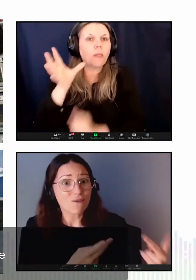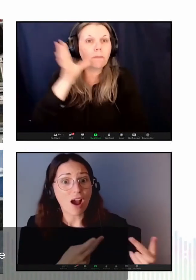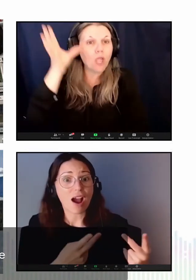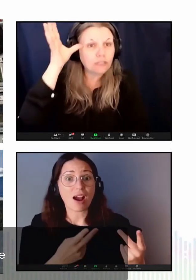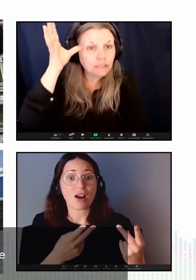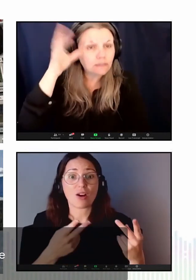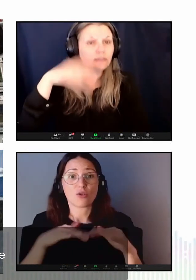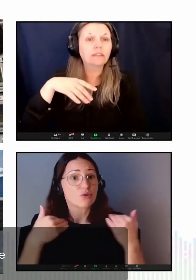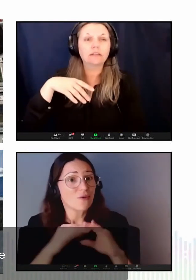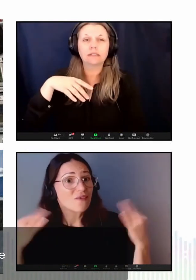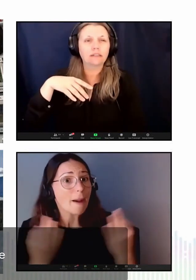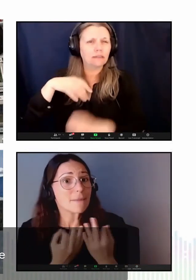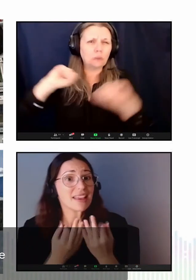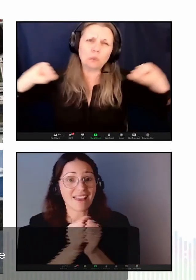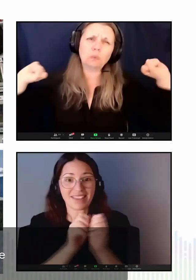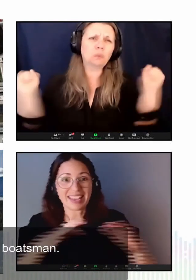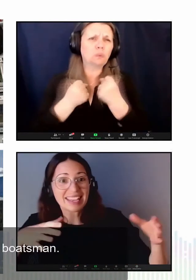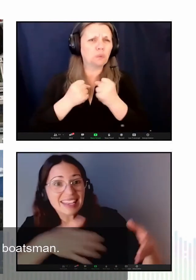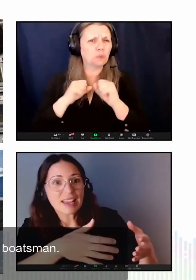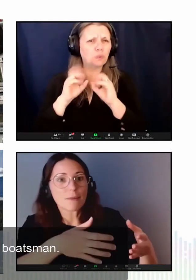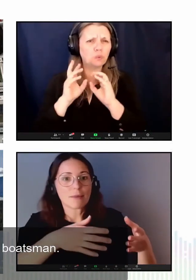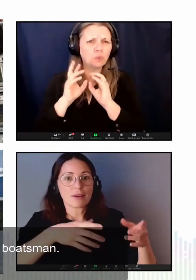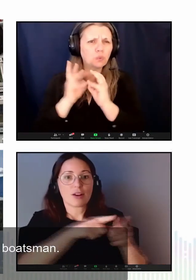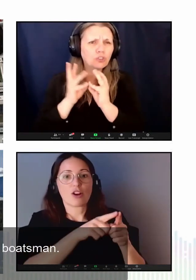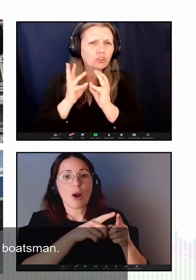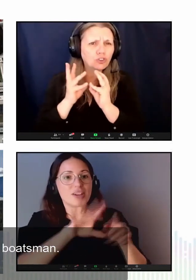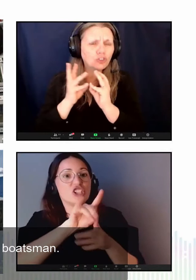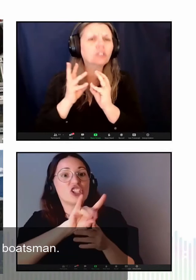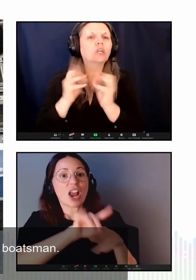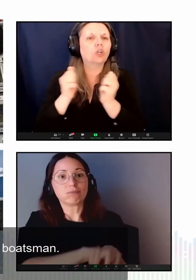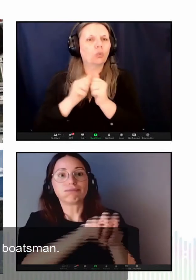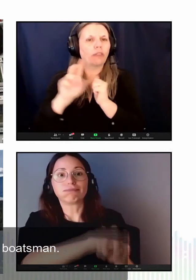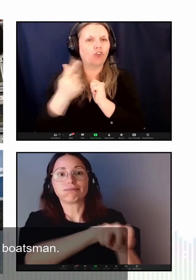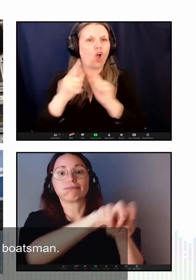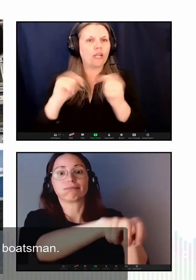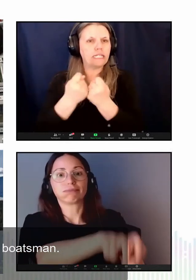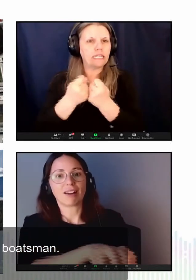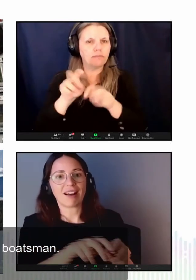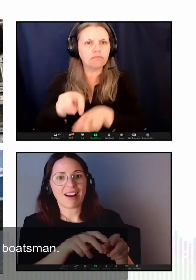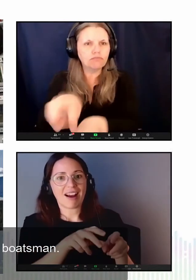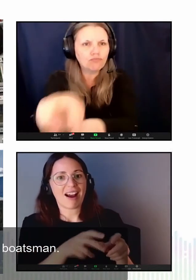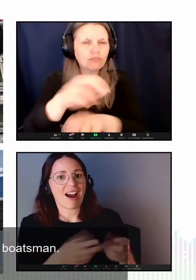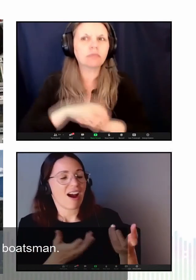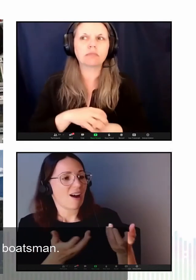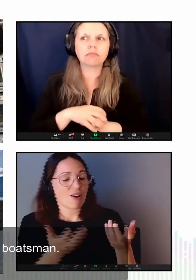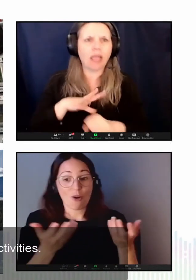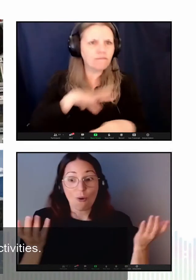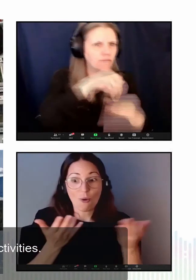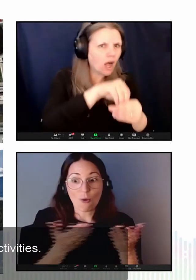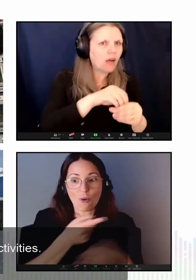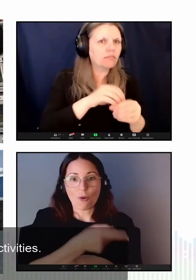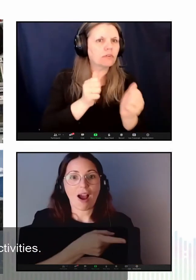team. And I traveled on the river because my dad is a very expert boatsman. And